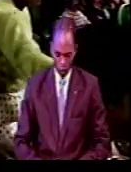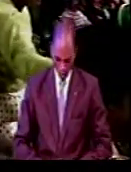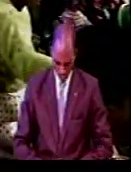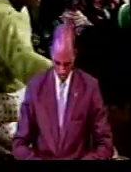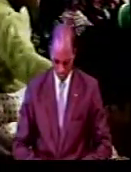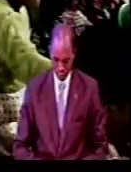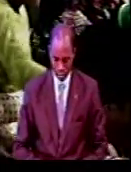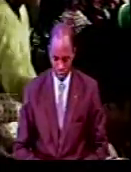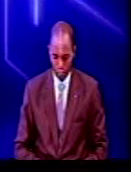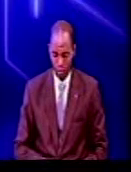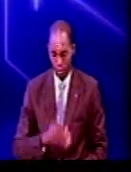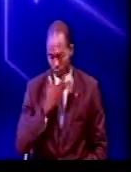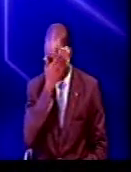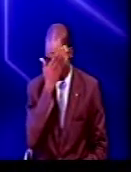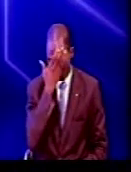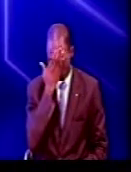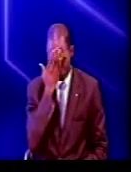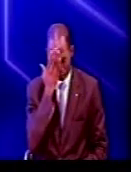pray?